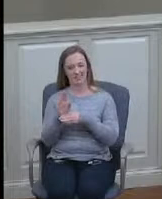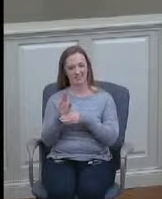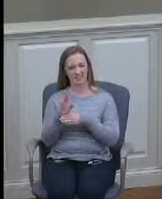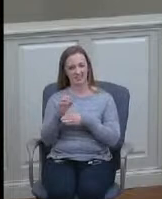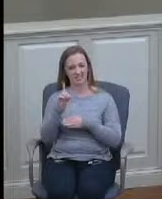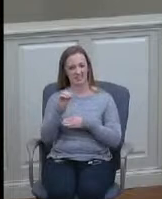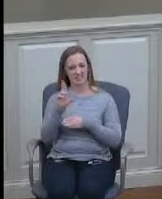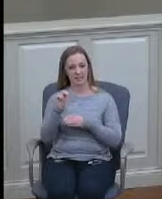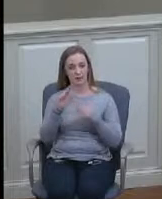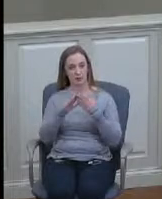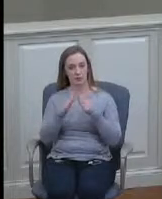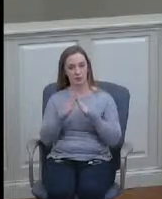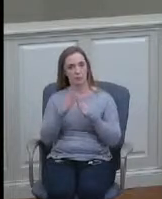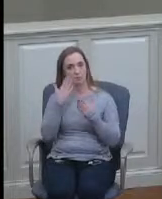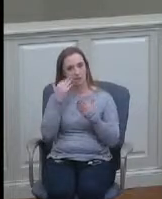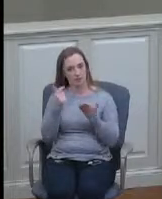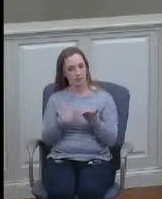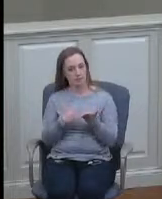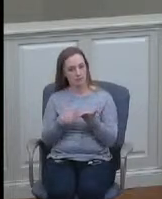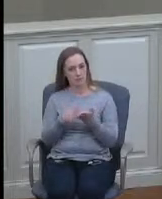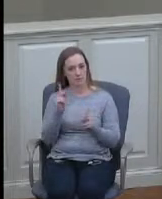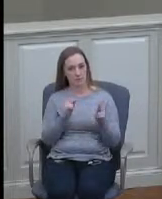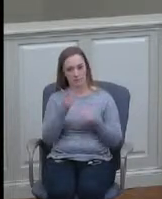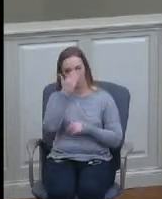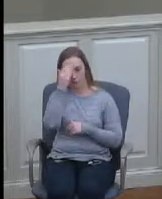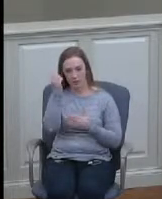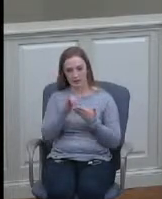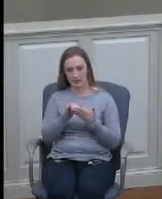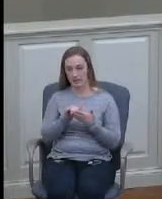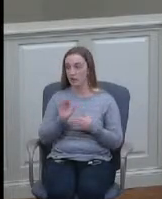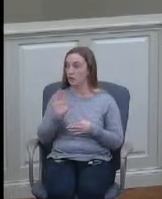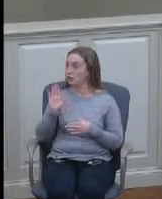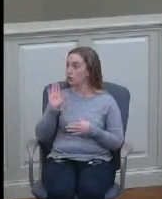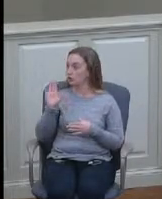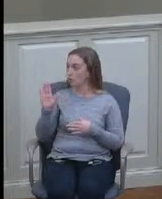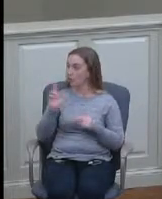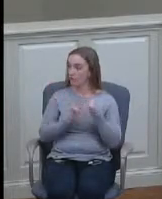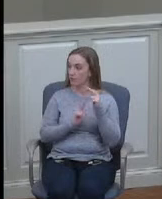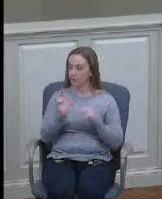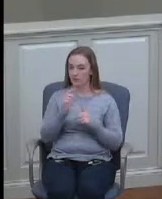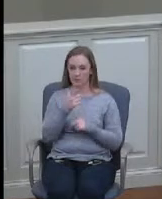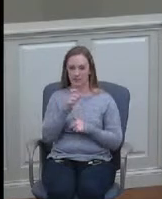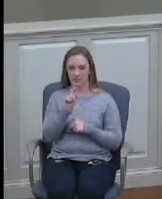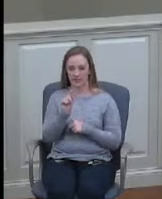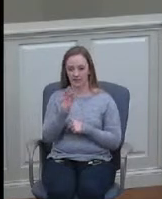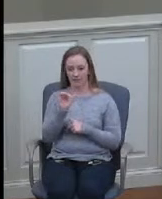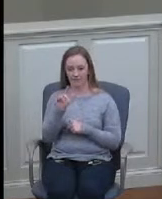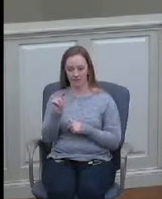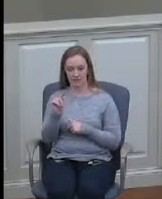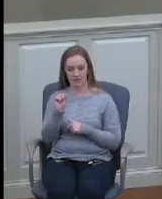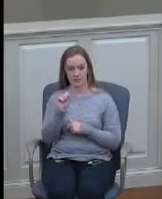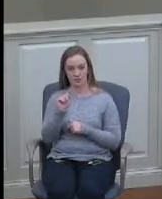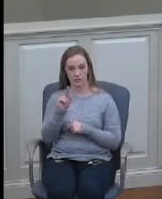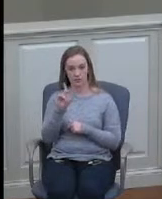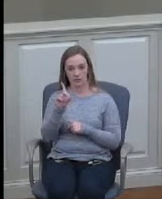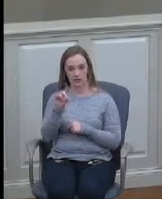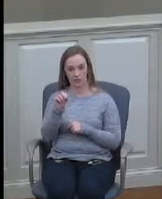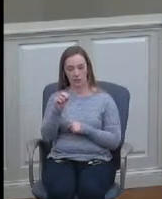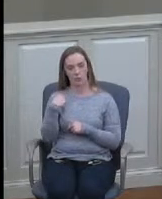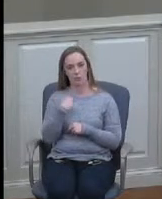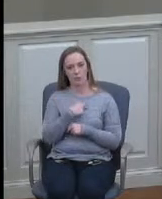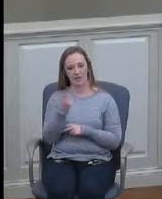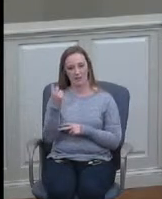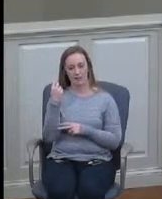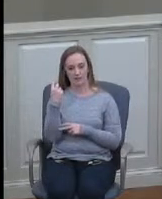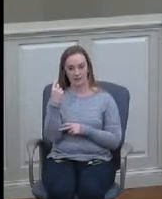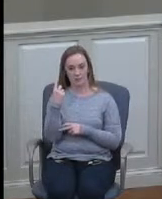those get forgotten about. Your building, Get Fit Studios, we did a live last week there to show people, had no idea.